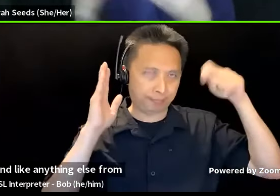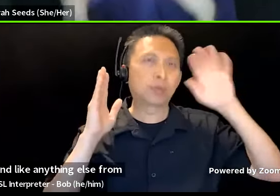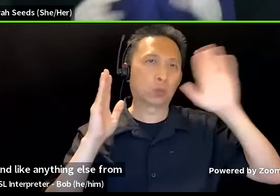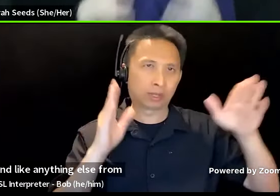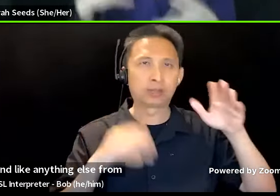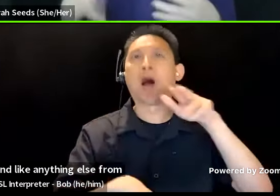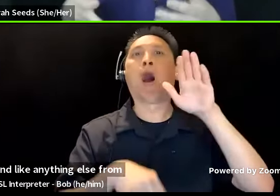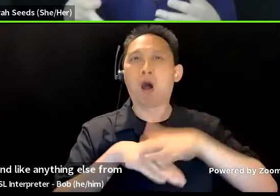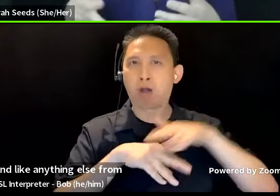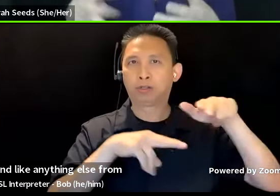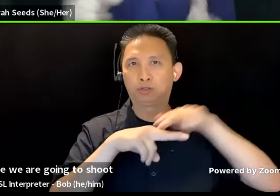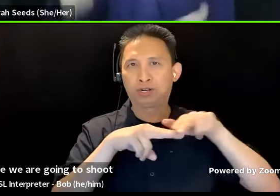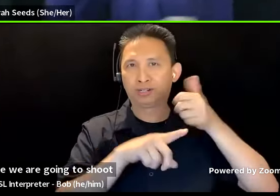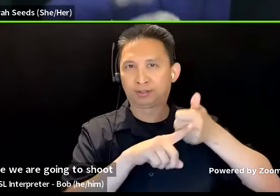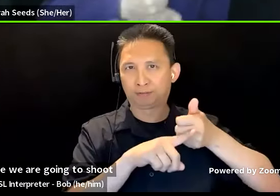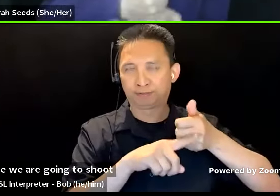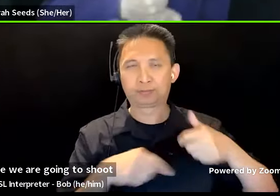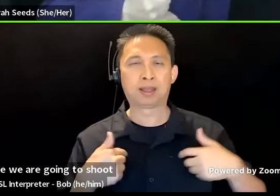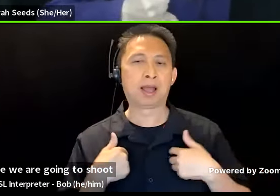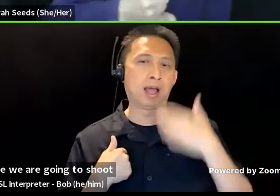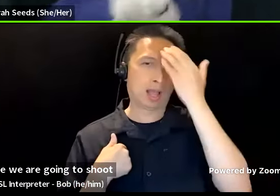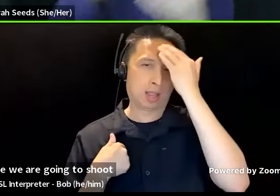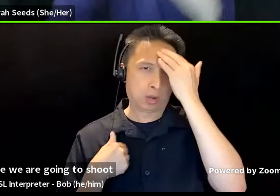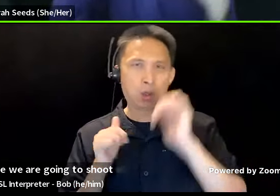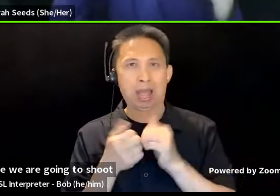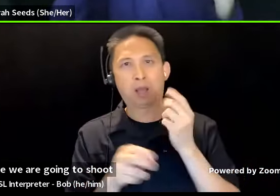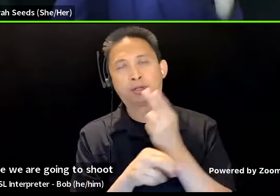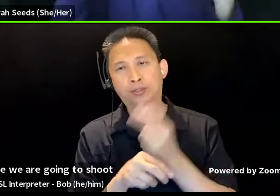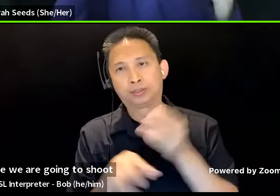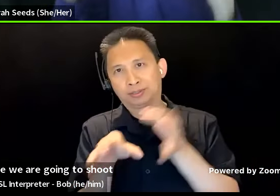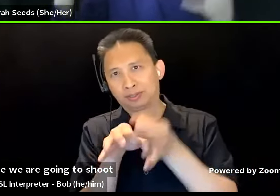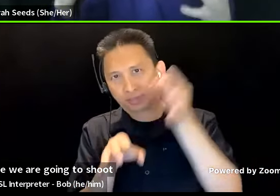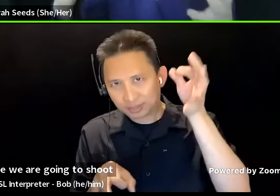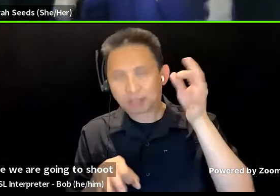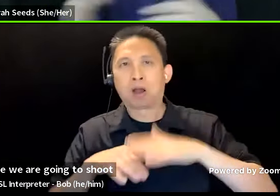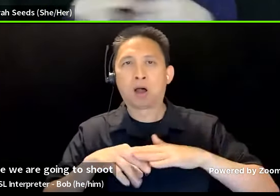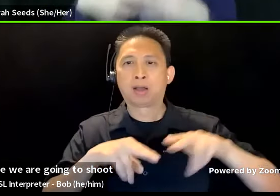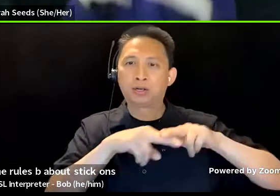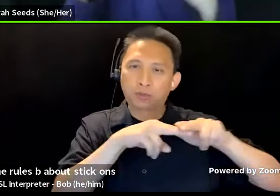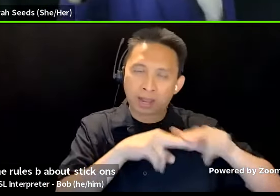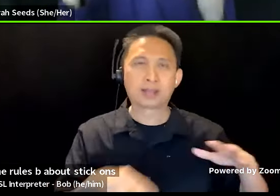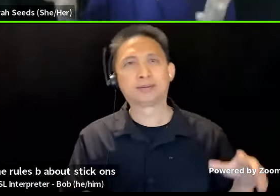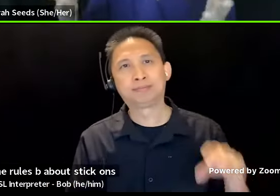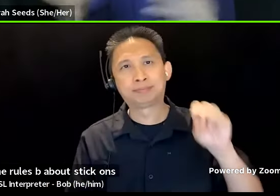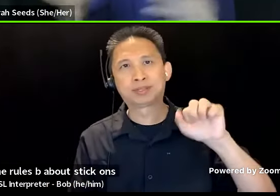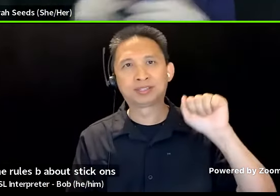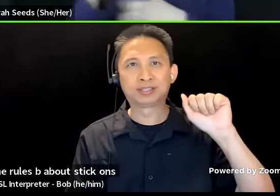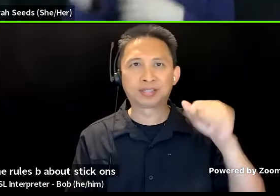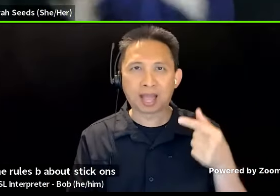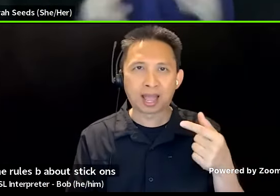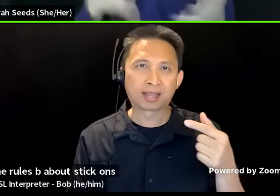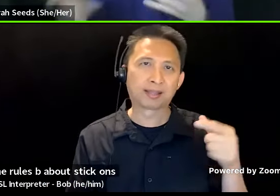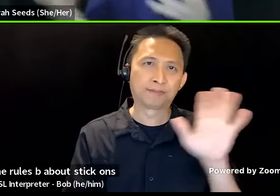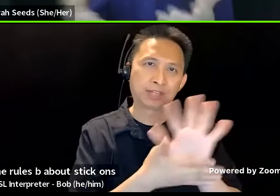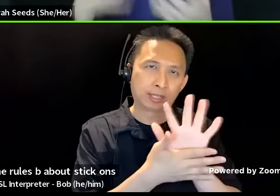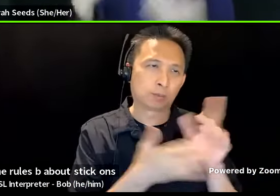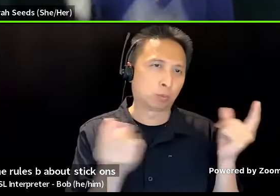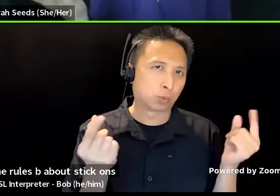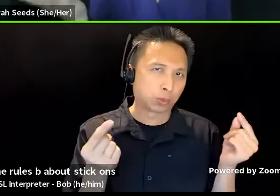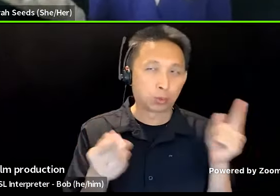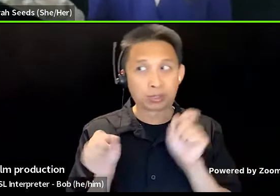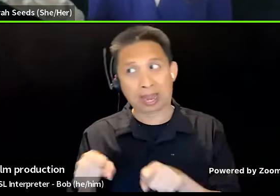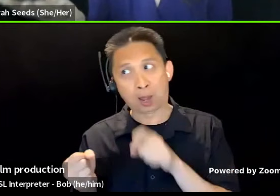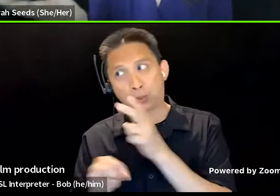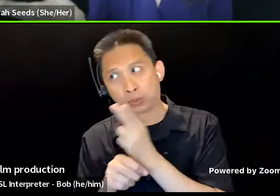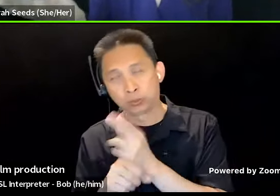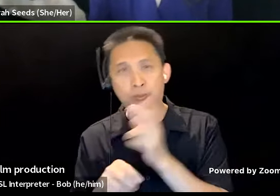because I know a lot of the rules about sticks on the train and a SAG film production, educational, like, can you use this or that? But I